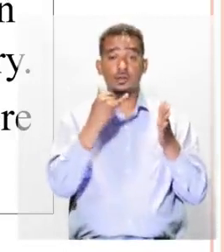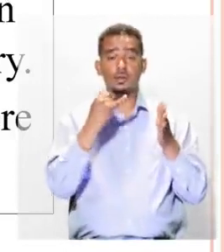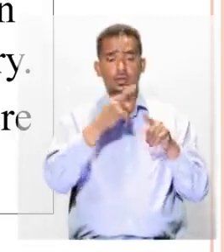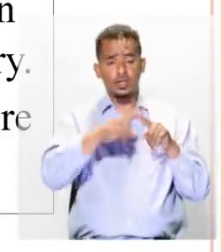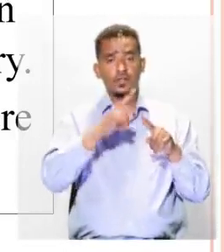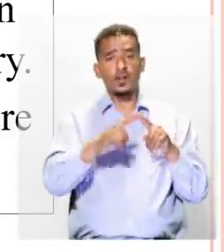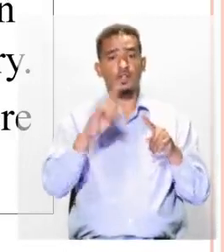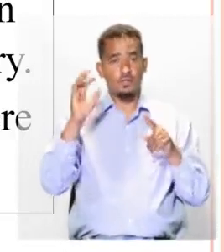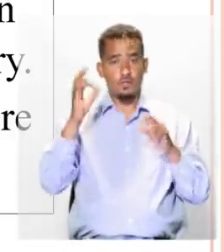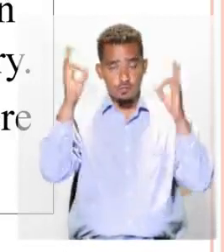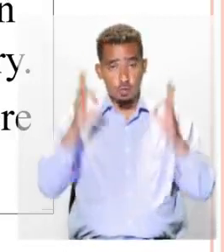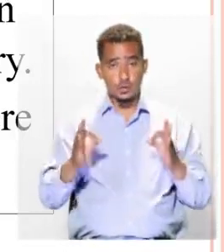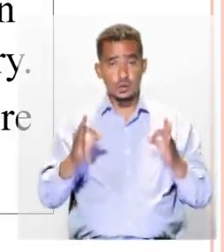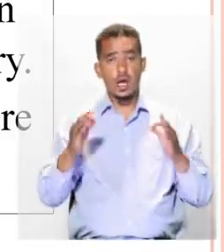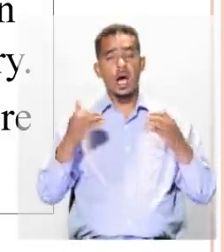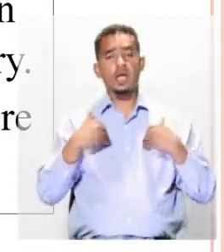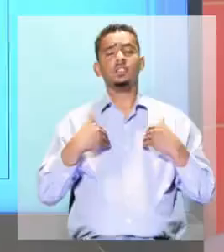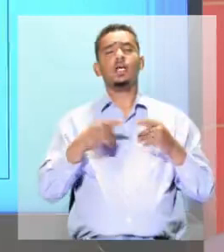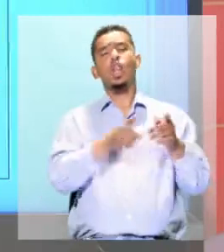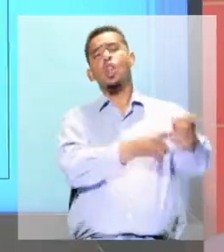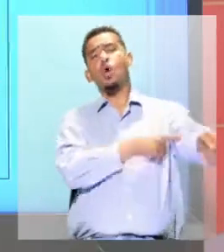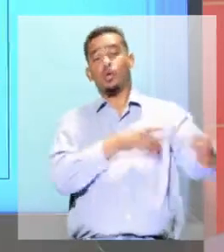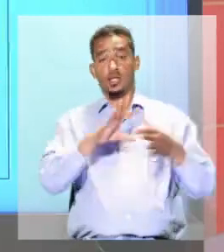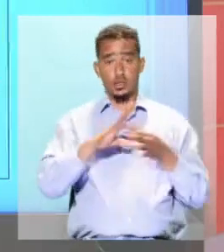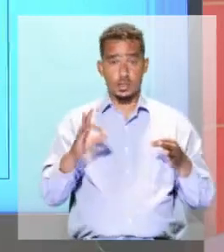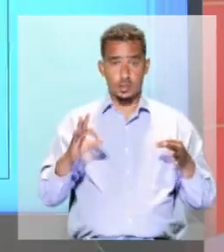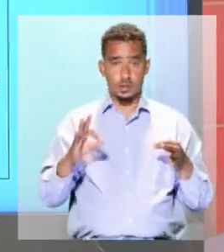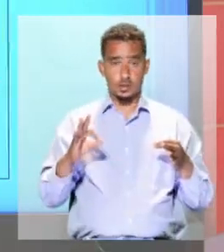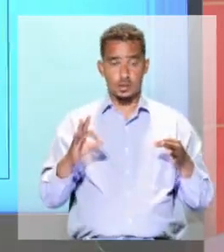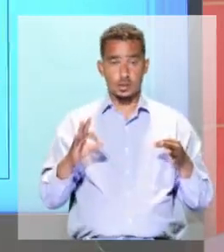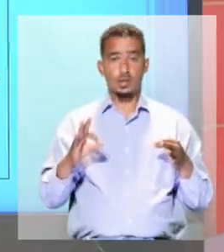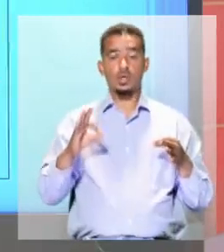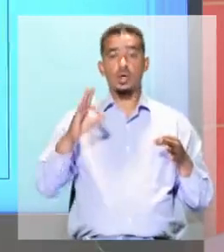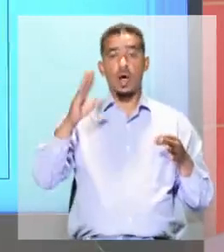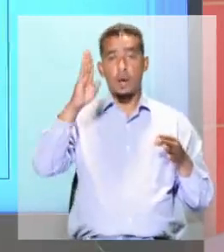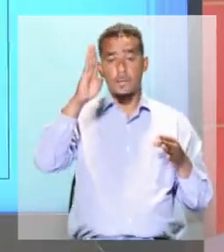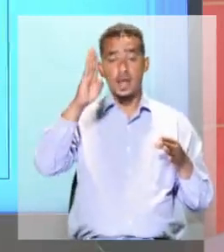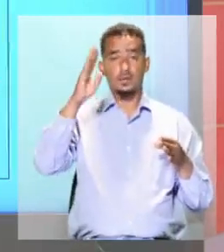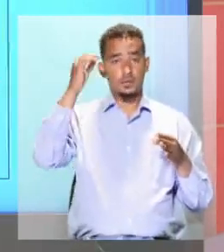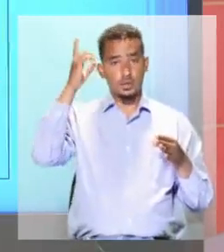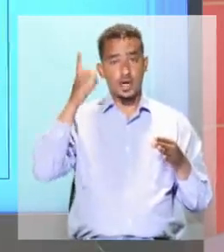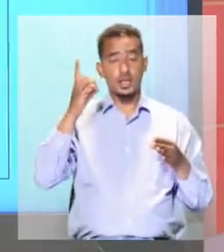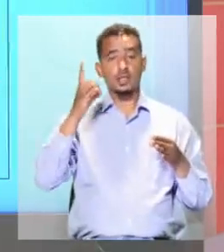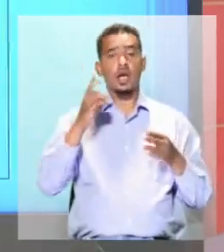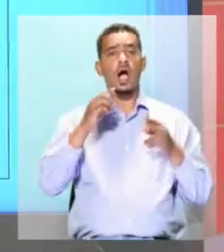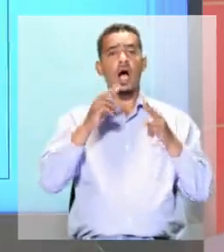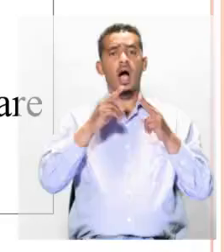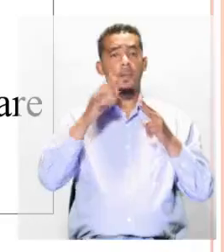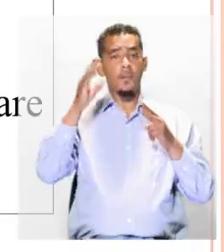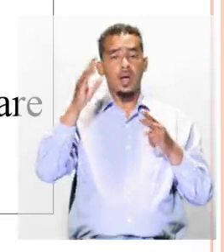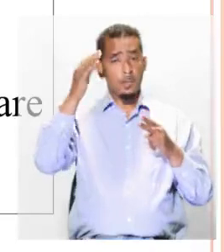forms and has a long history. Brain drain is the movement of highly educated